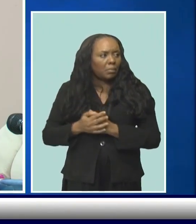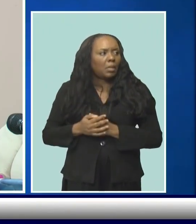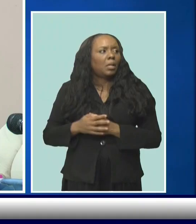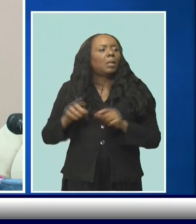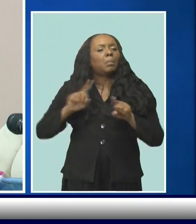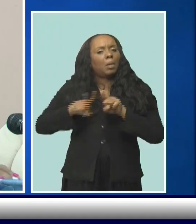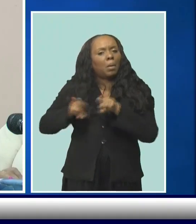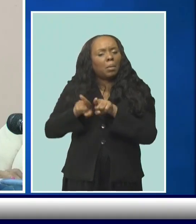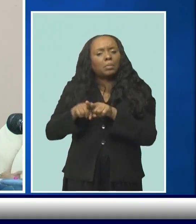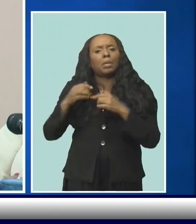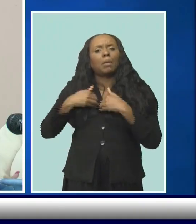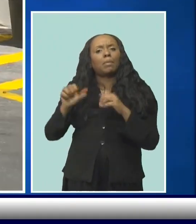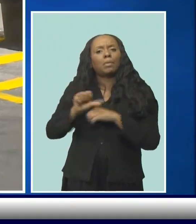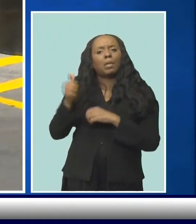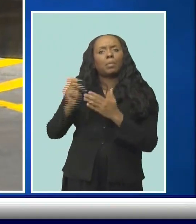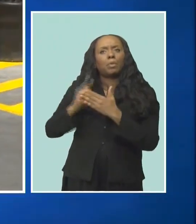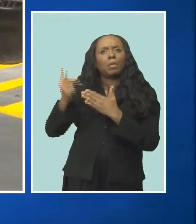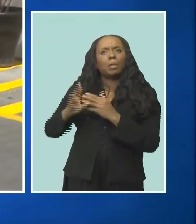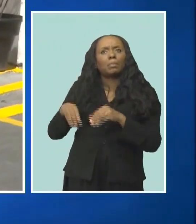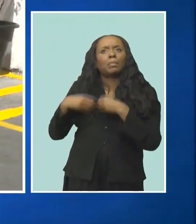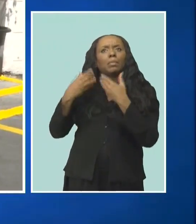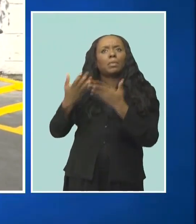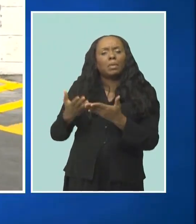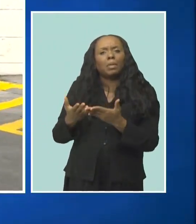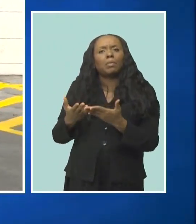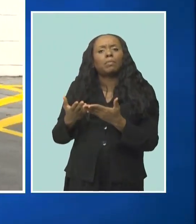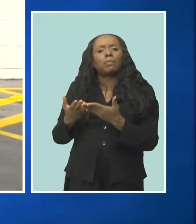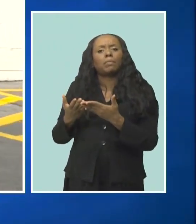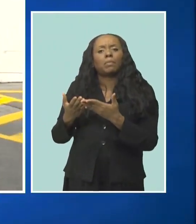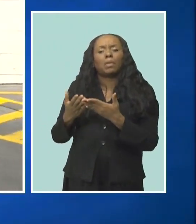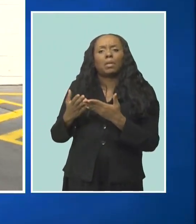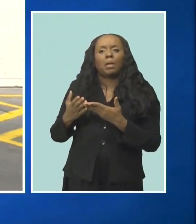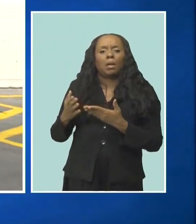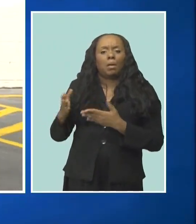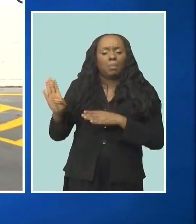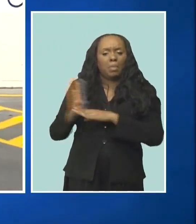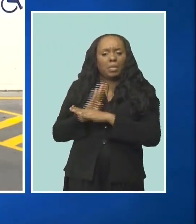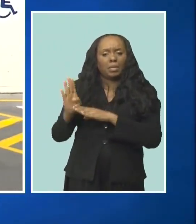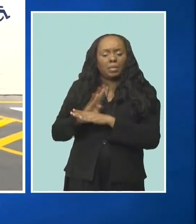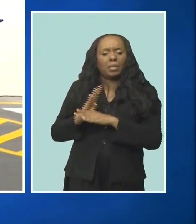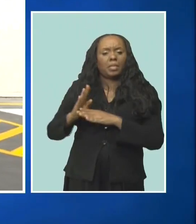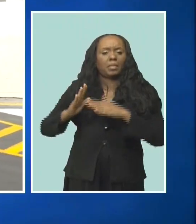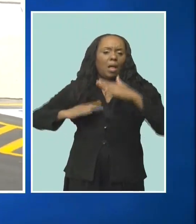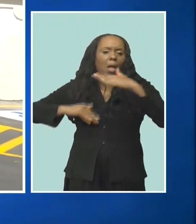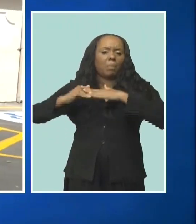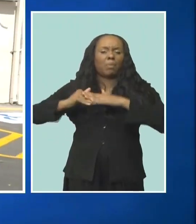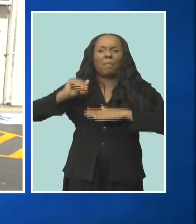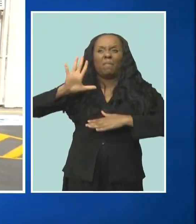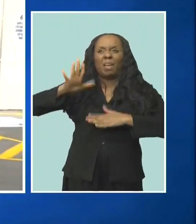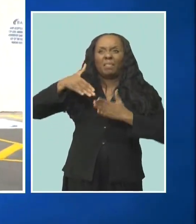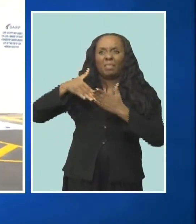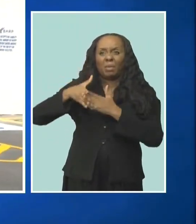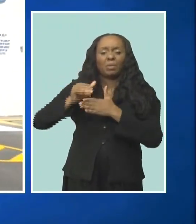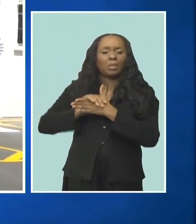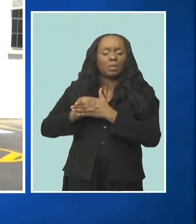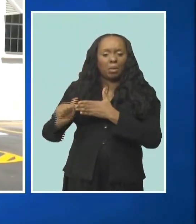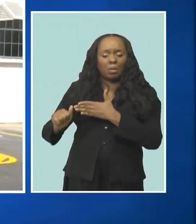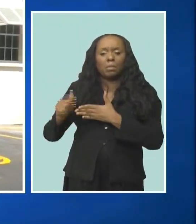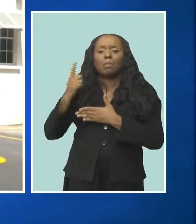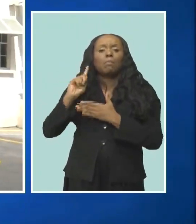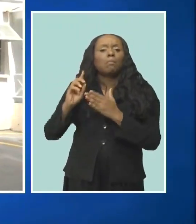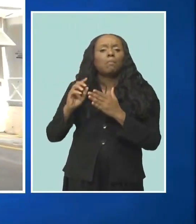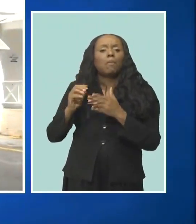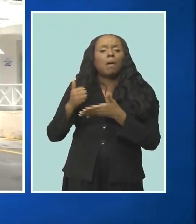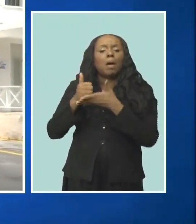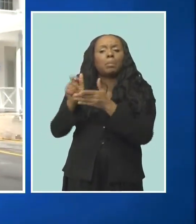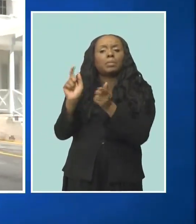of up to $5,000 for retrofitting the workplace in order to accommodate job starters with